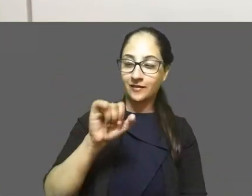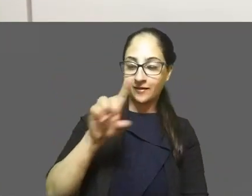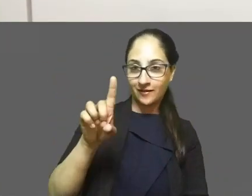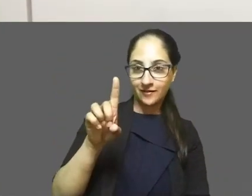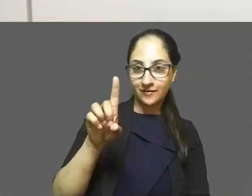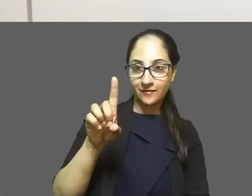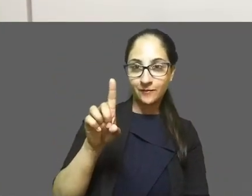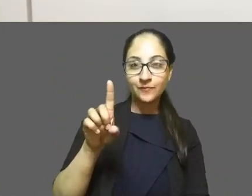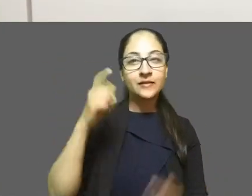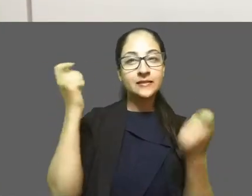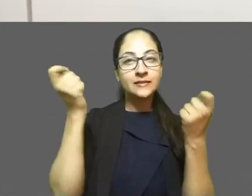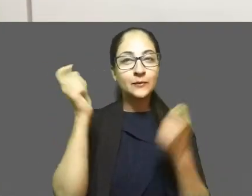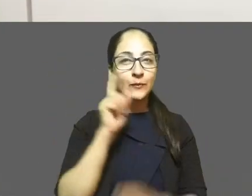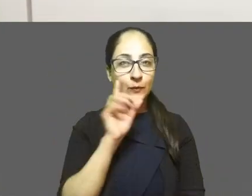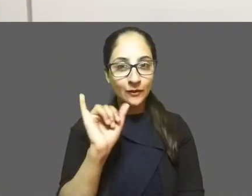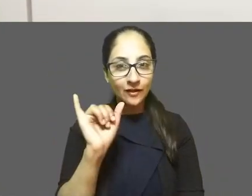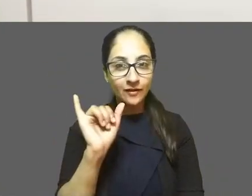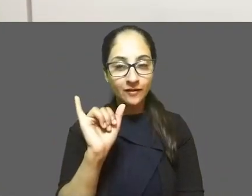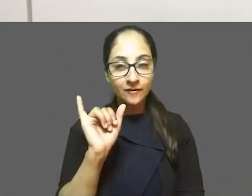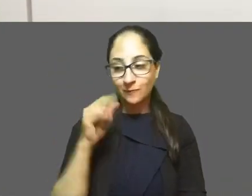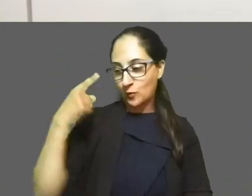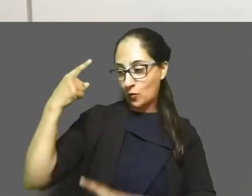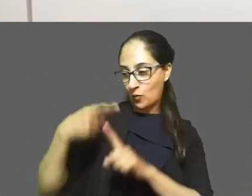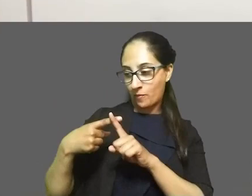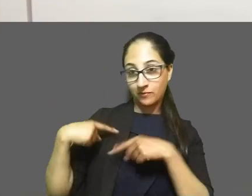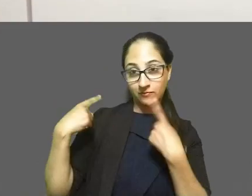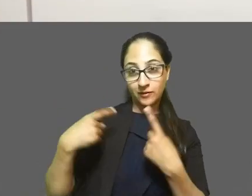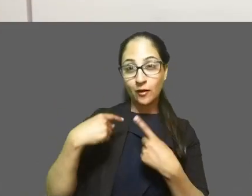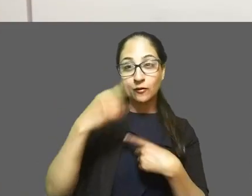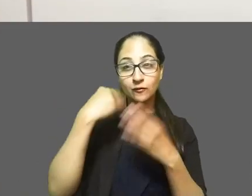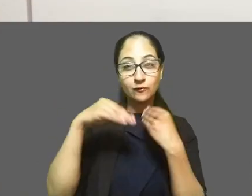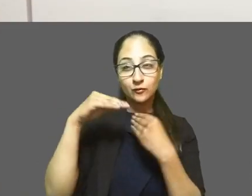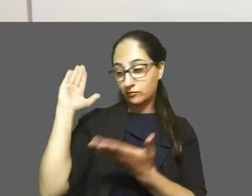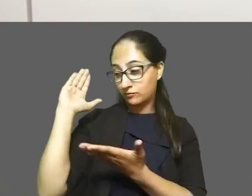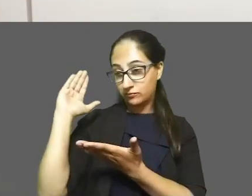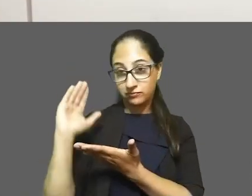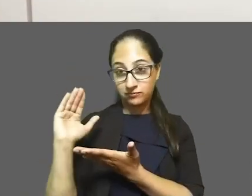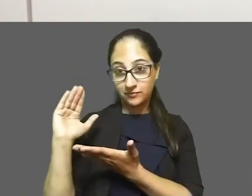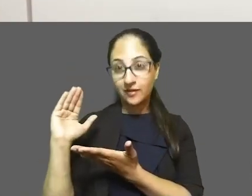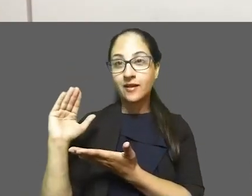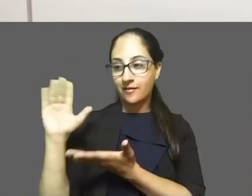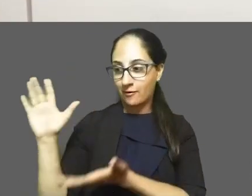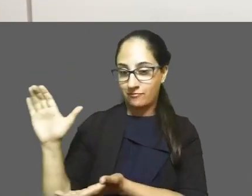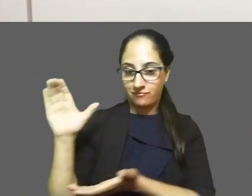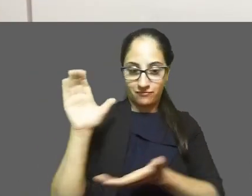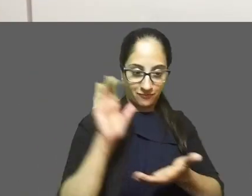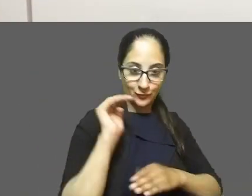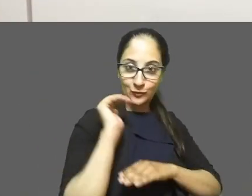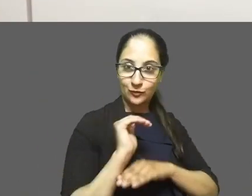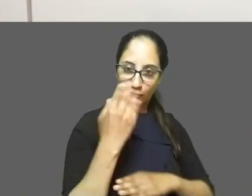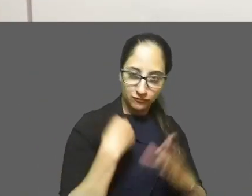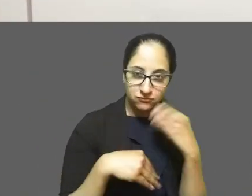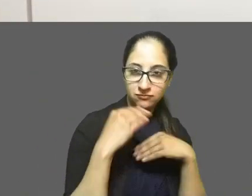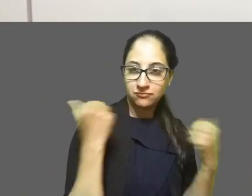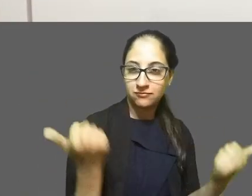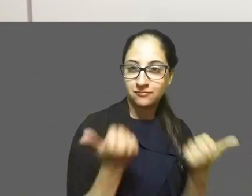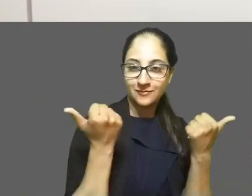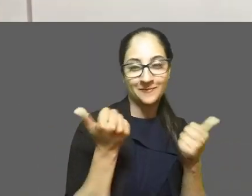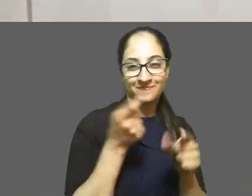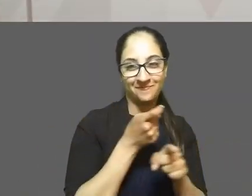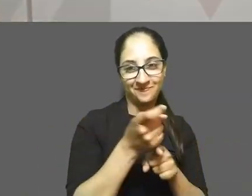Eid, the festival of Eid, where we take all the food we saved from fasting for the past month and try to consume it all in one